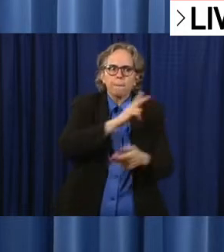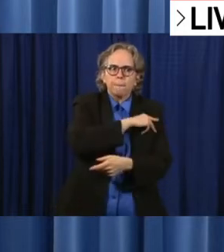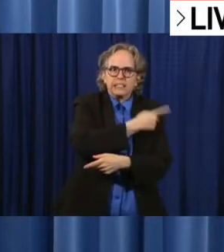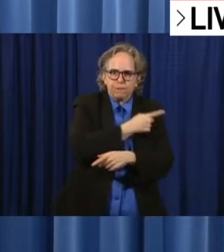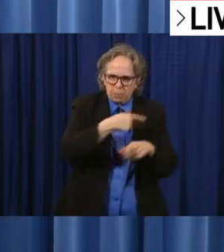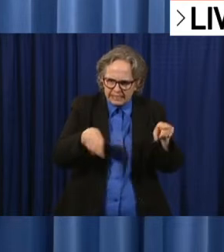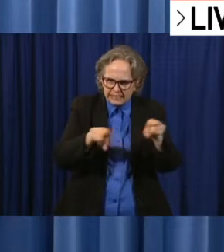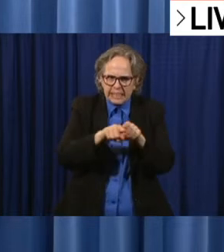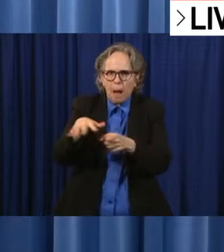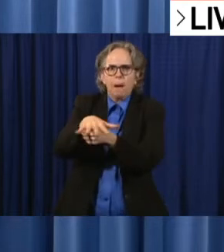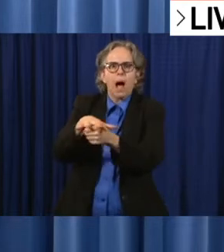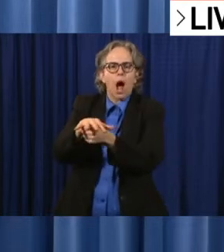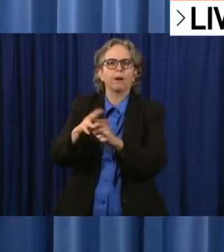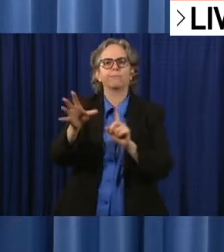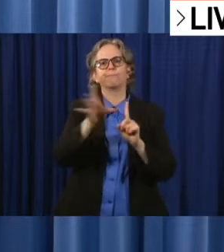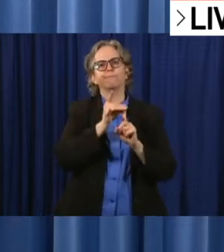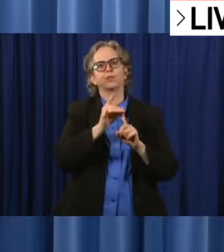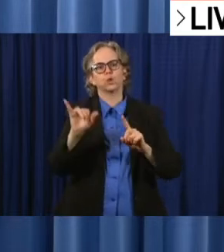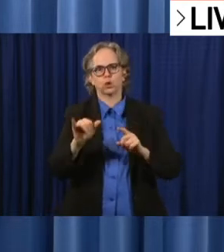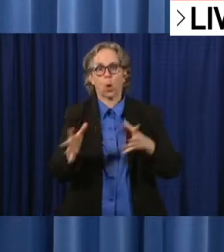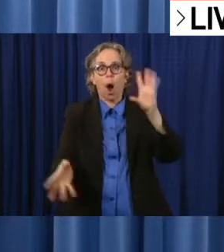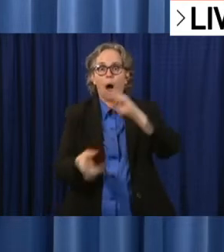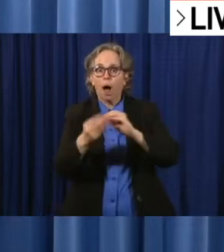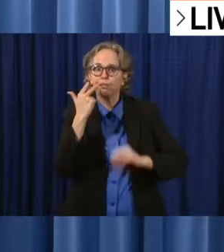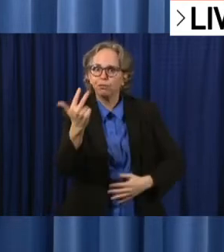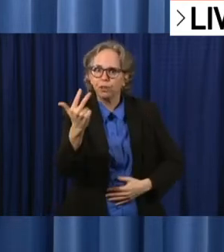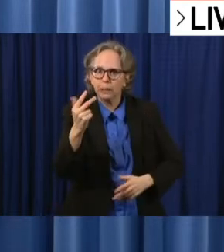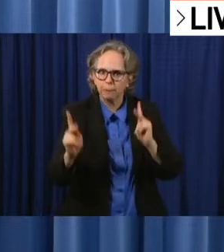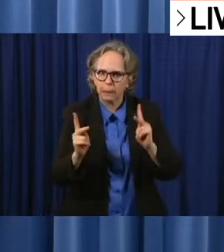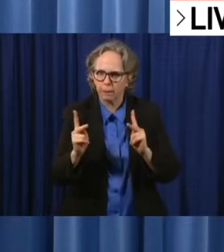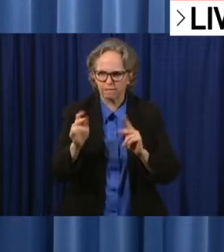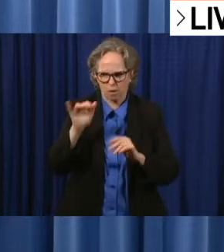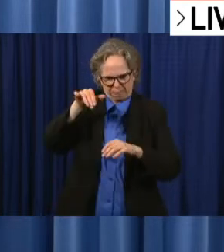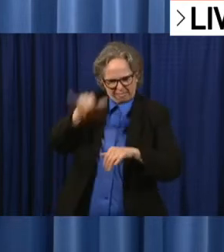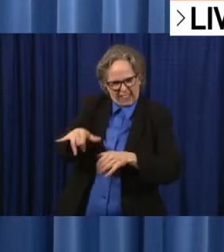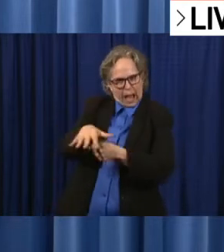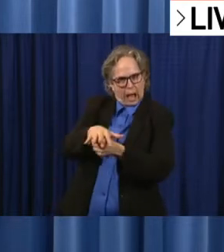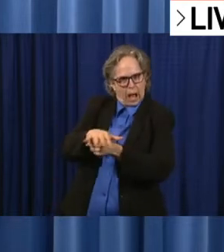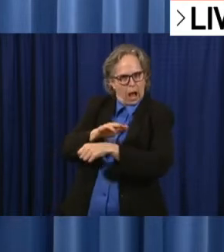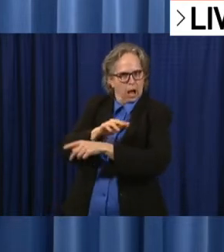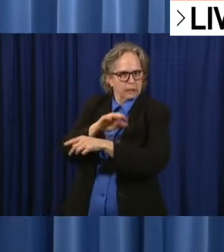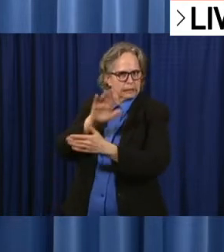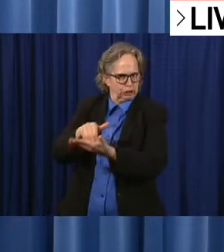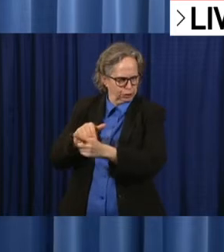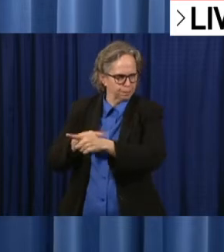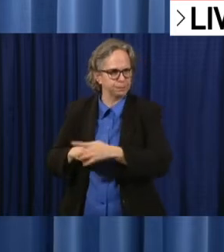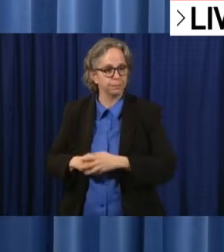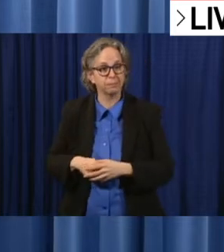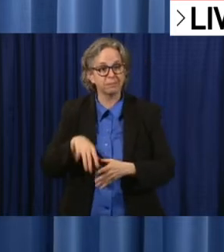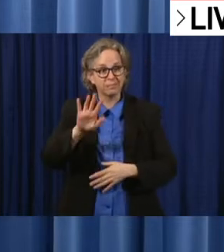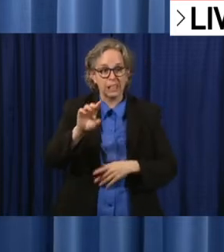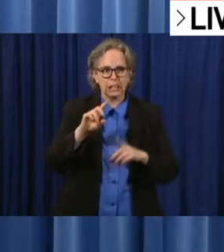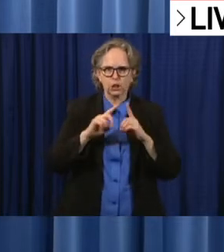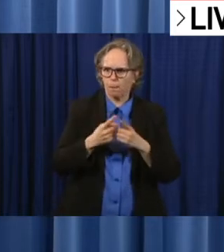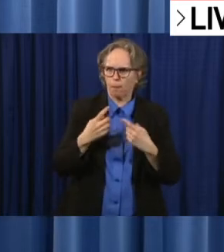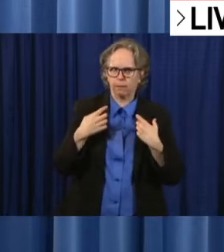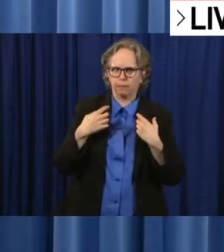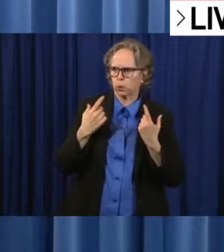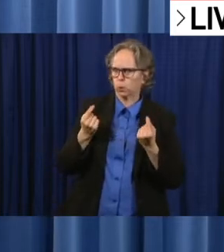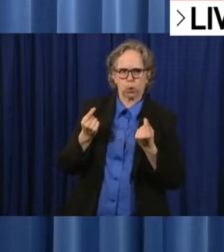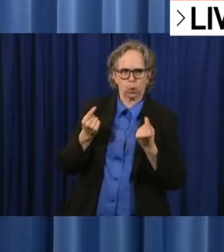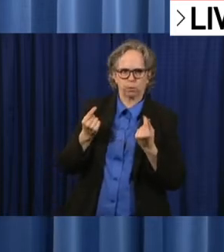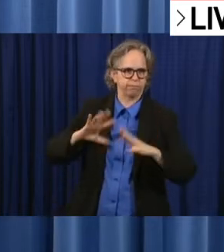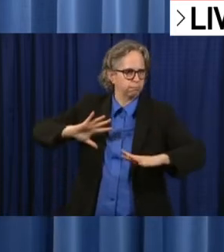results. In response to to these positive tests, the department notified the Ohio Department of Health and the Ohio